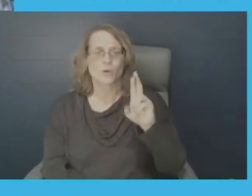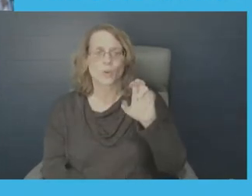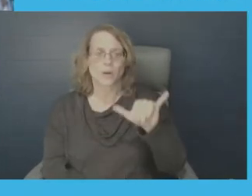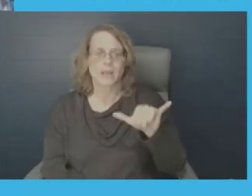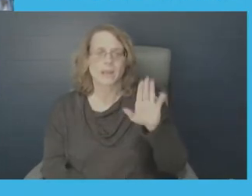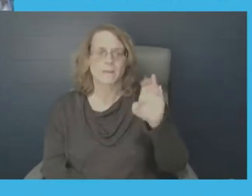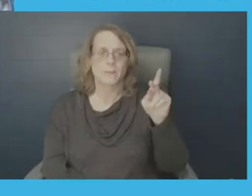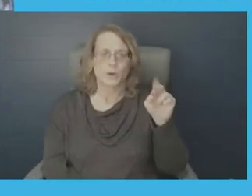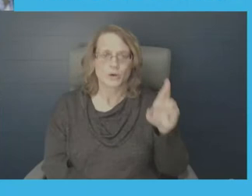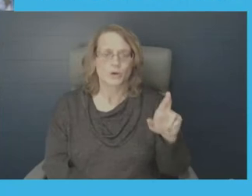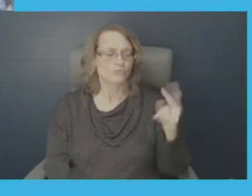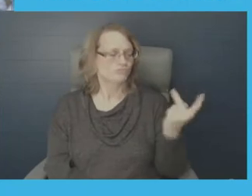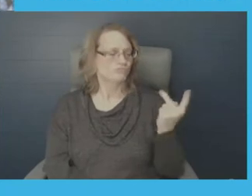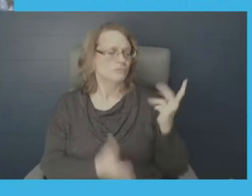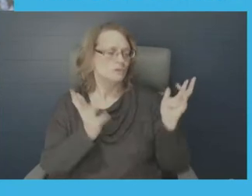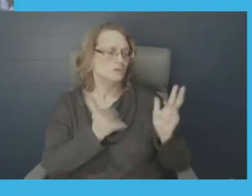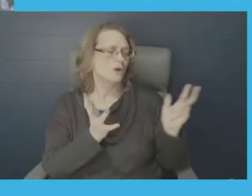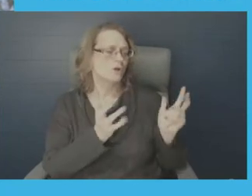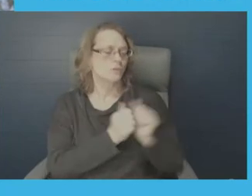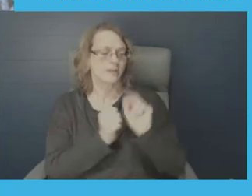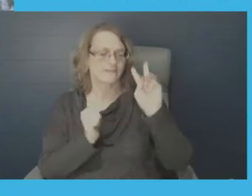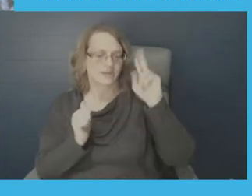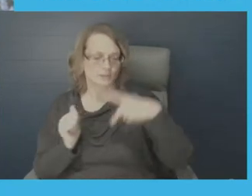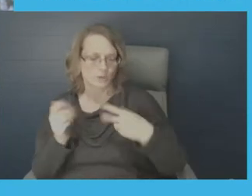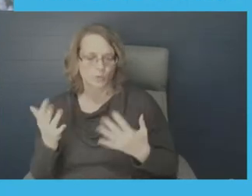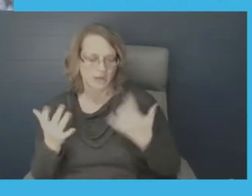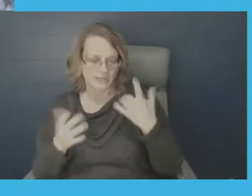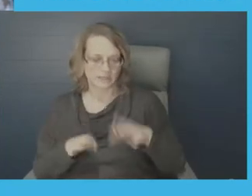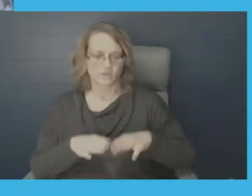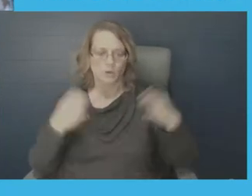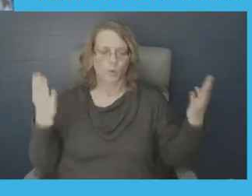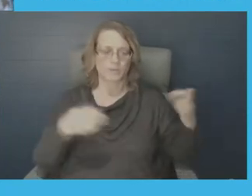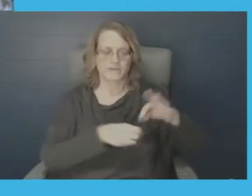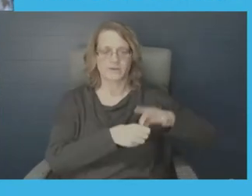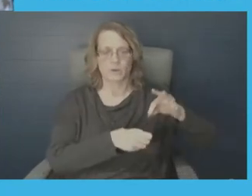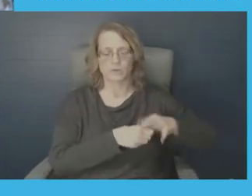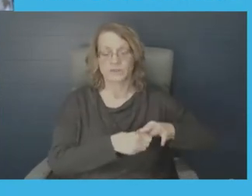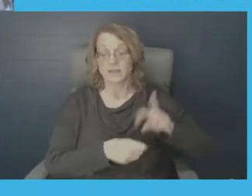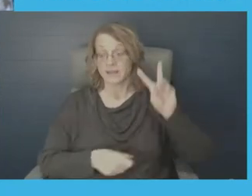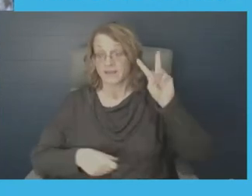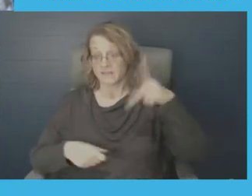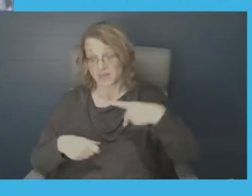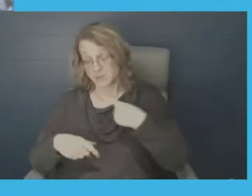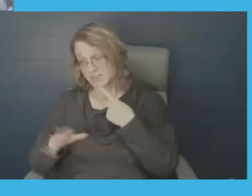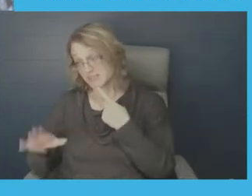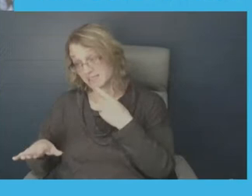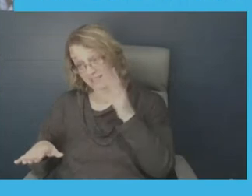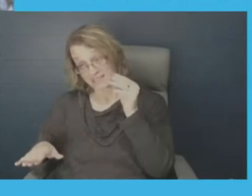My colleague and friend, Senator Cory Booker, and I were standing there talking to the vice president, waiting on the vote to open.